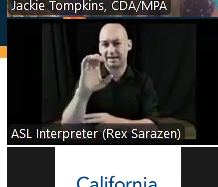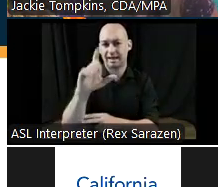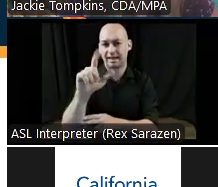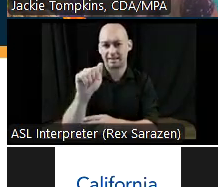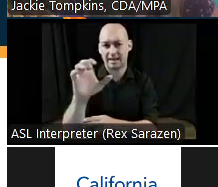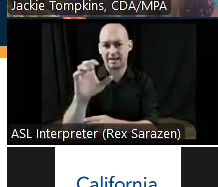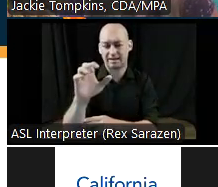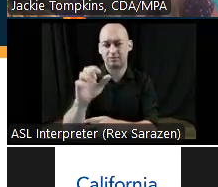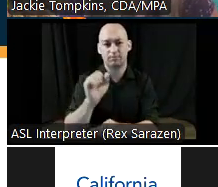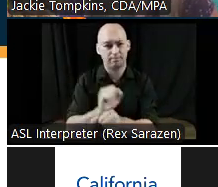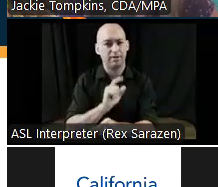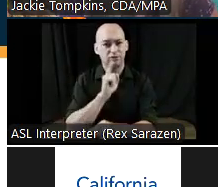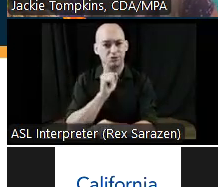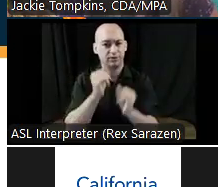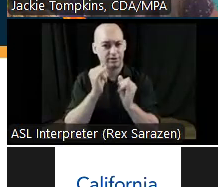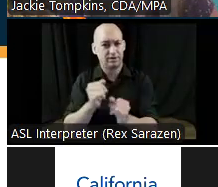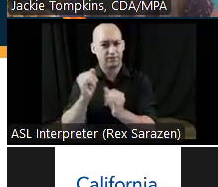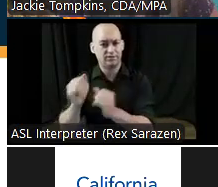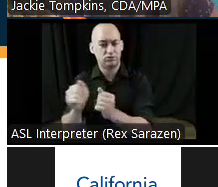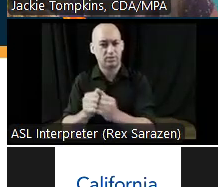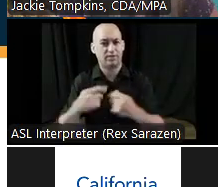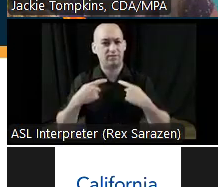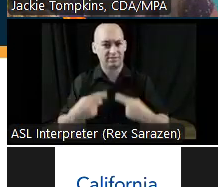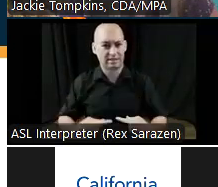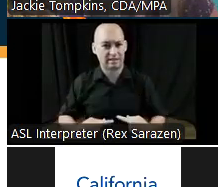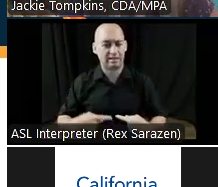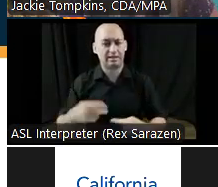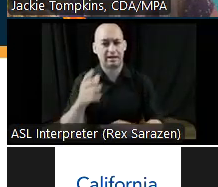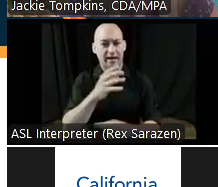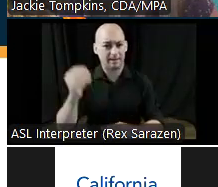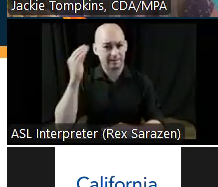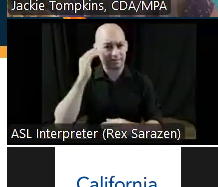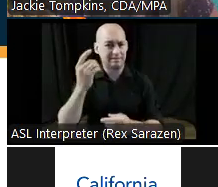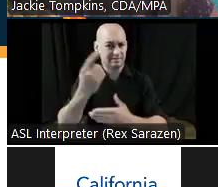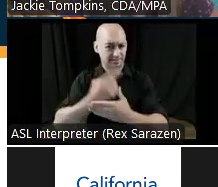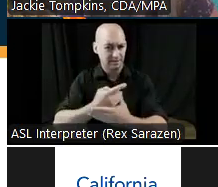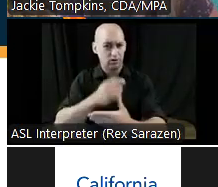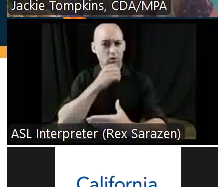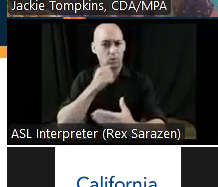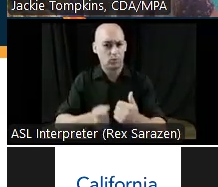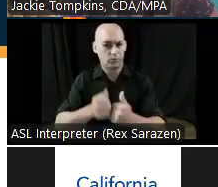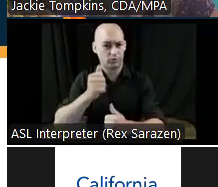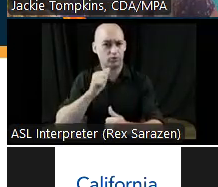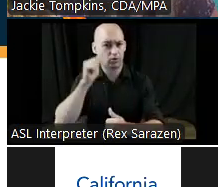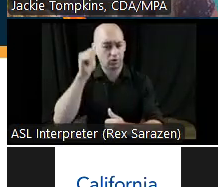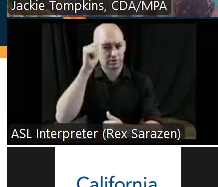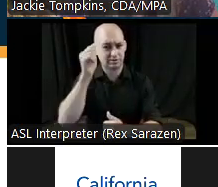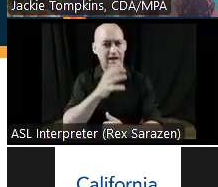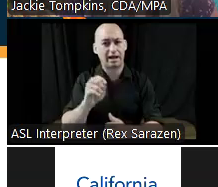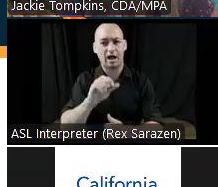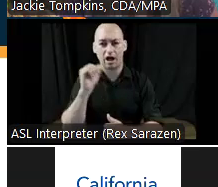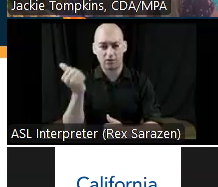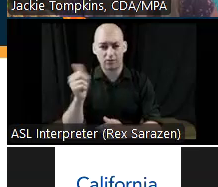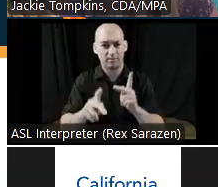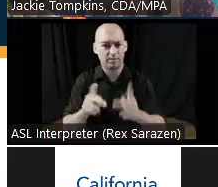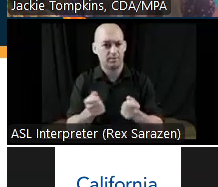the involvement of individuals with physical and intellectual disabilities, older adults, and other partners who provide services and